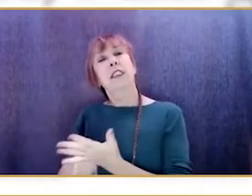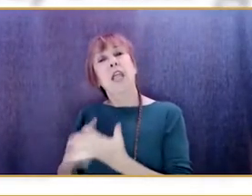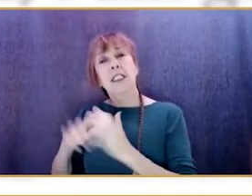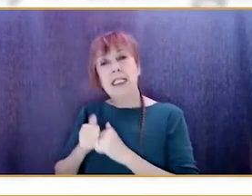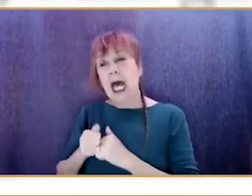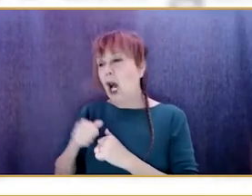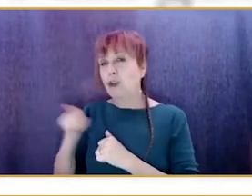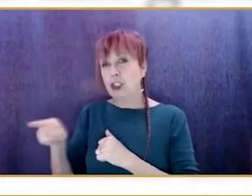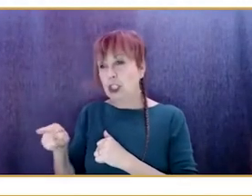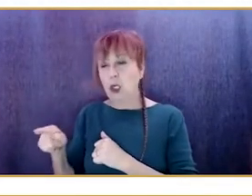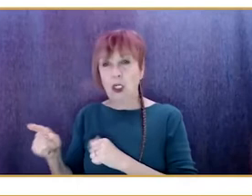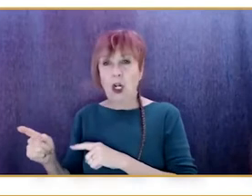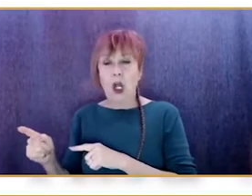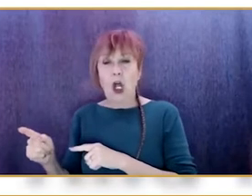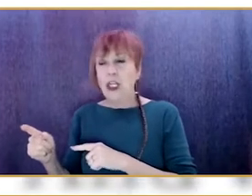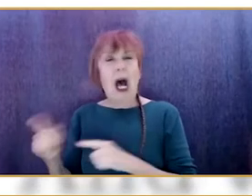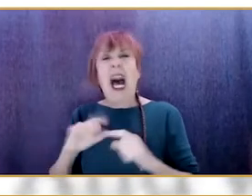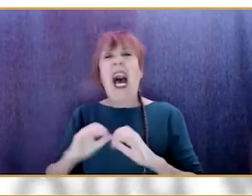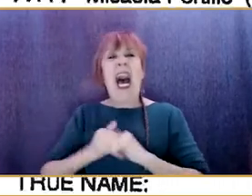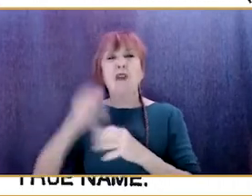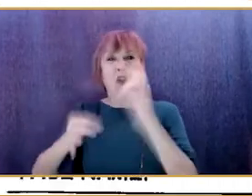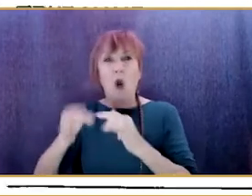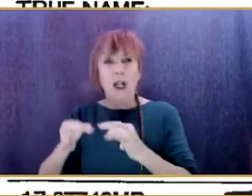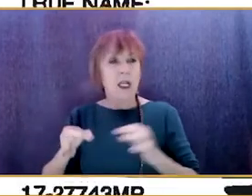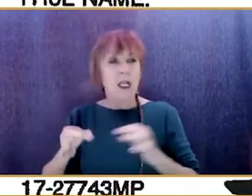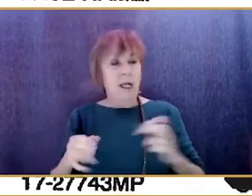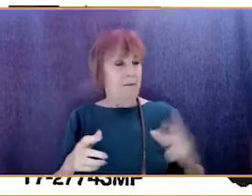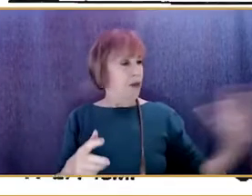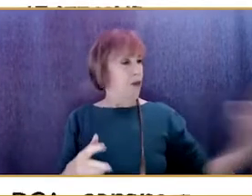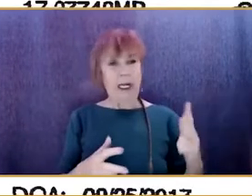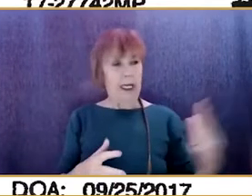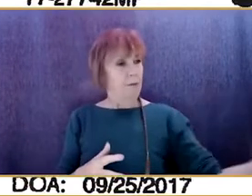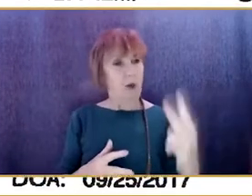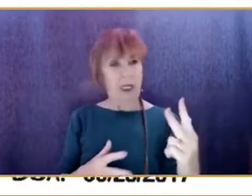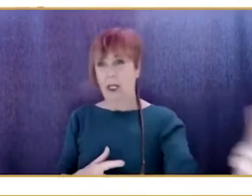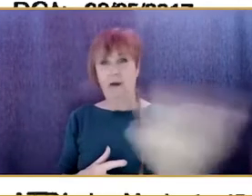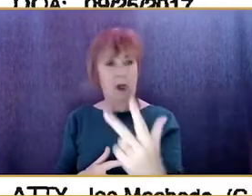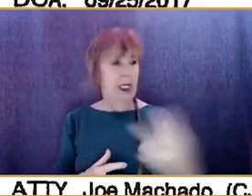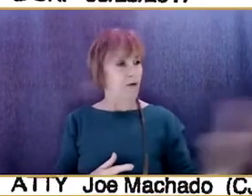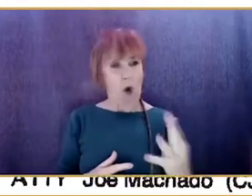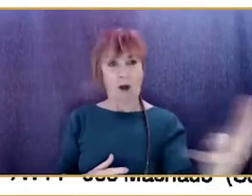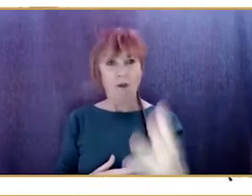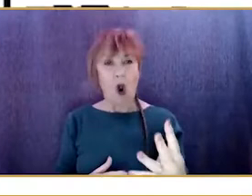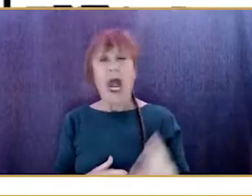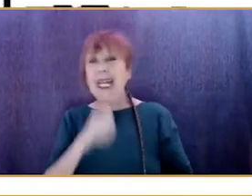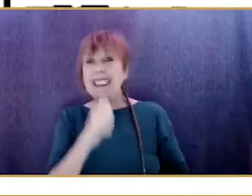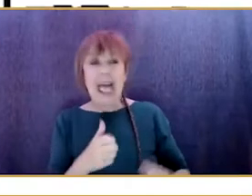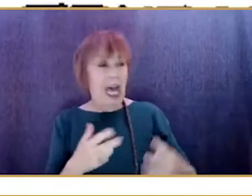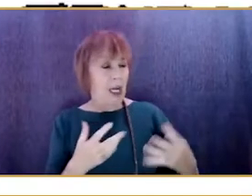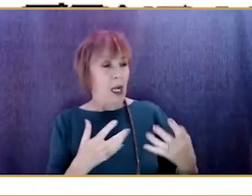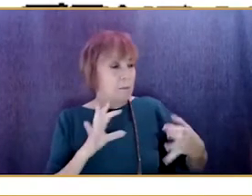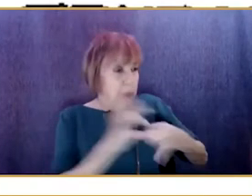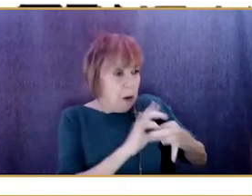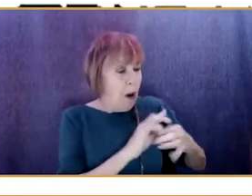how people come in groups of people three or four before the court Each ceremony is not individualized, it's just a yes or no